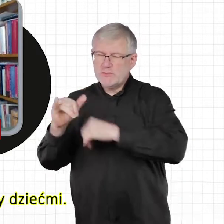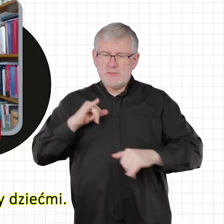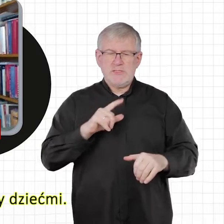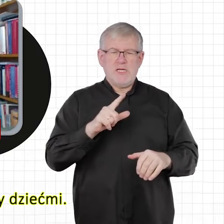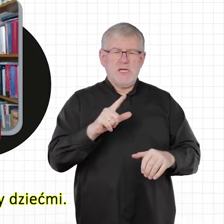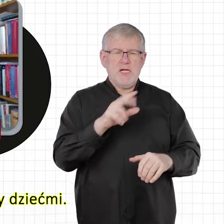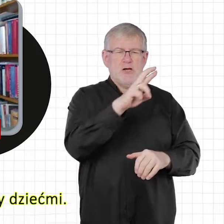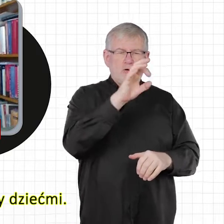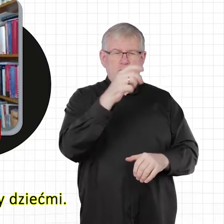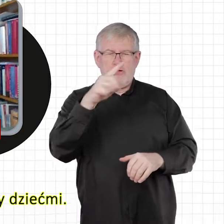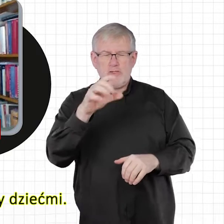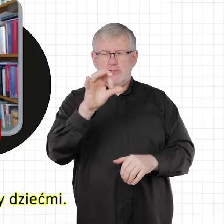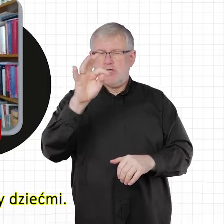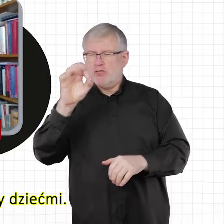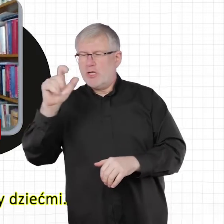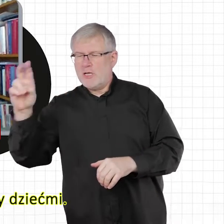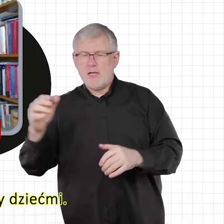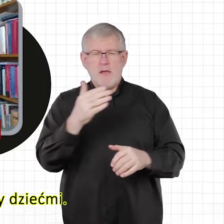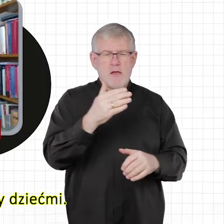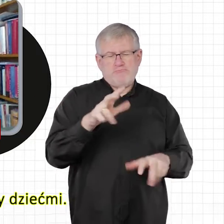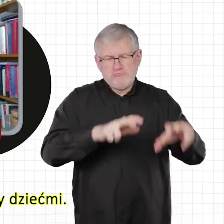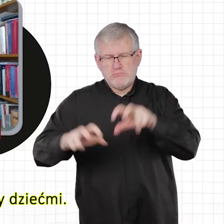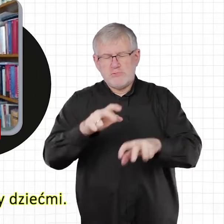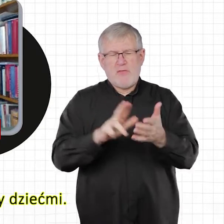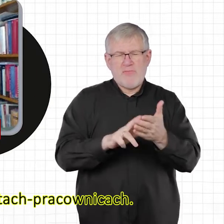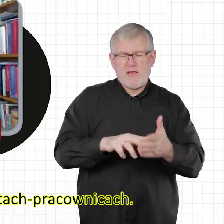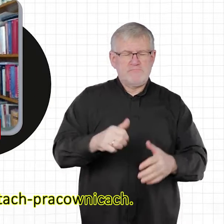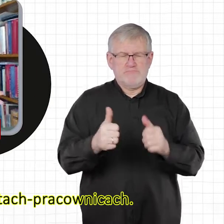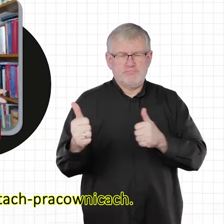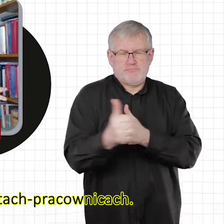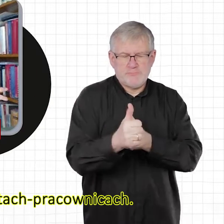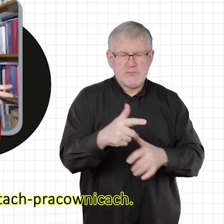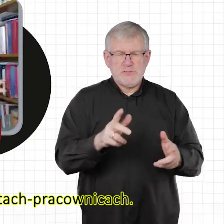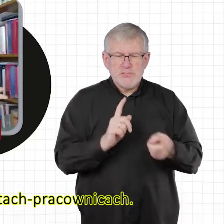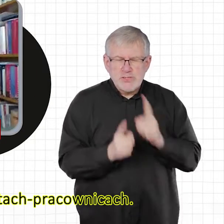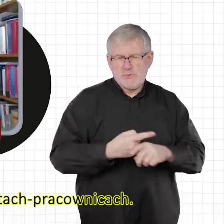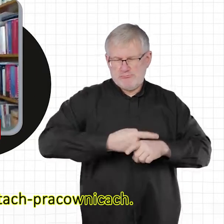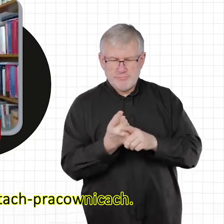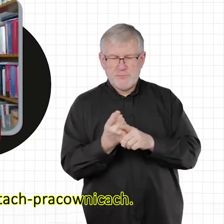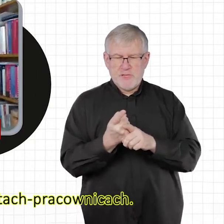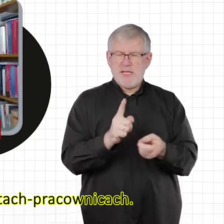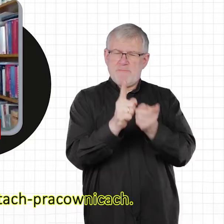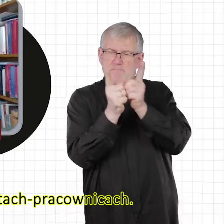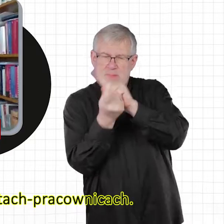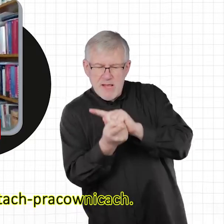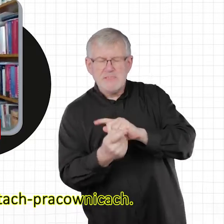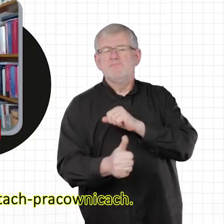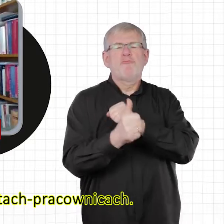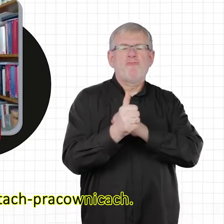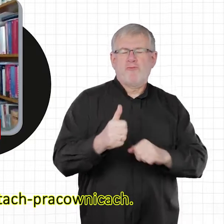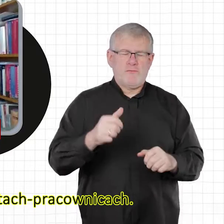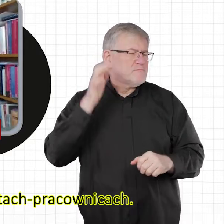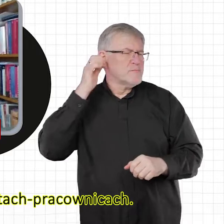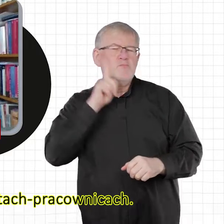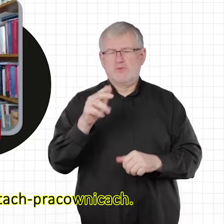generation, which is basically my generation who were children at the time. And we saw 90% of women, and we're not only talking